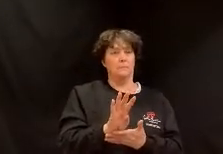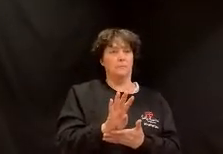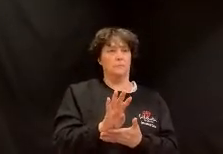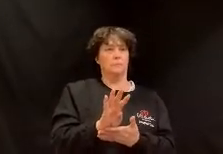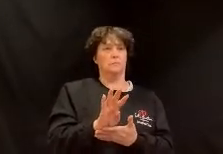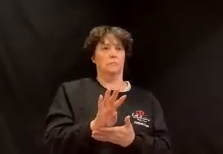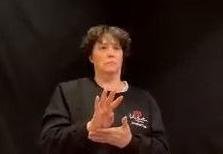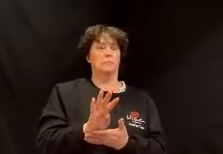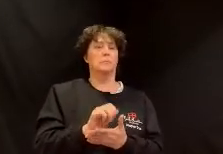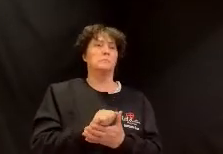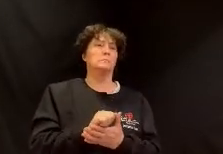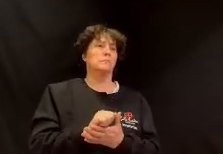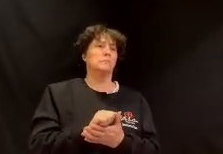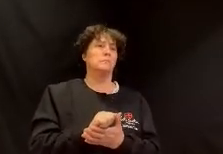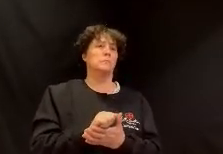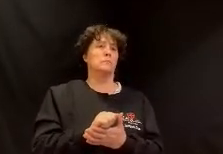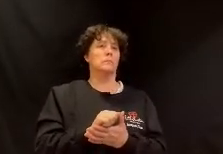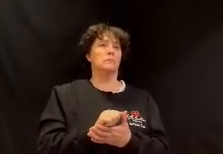4,